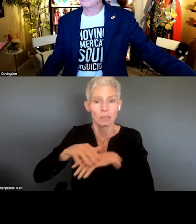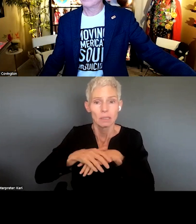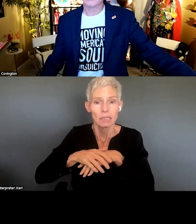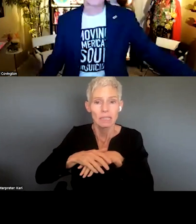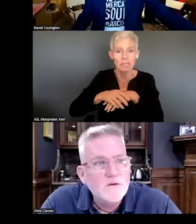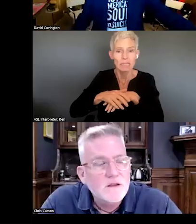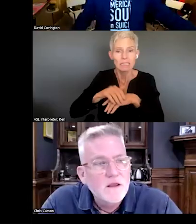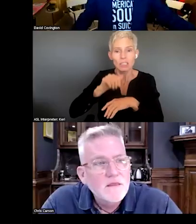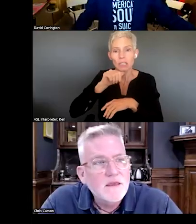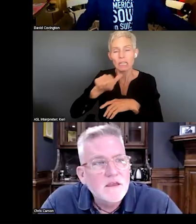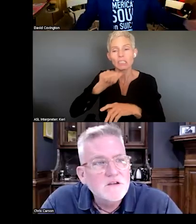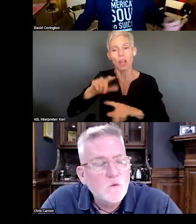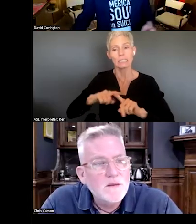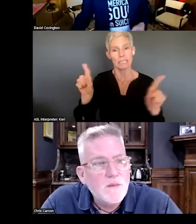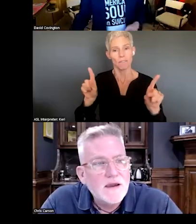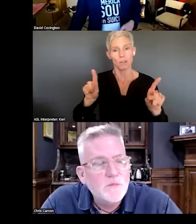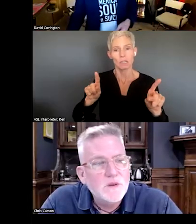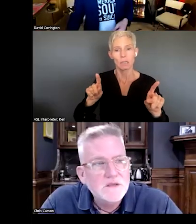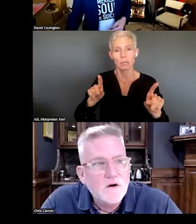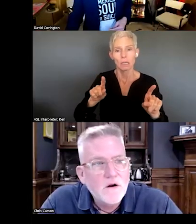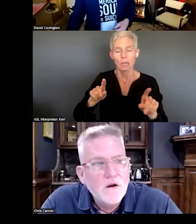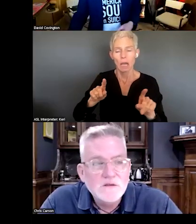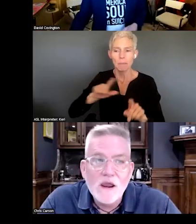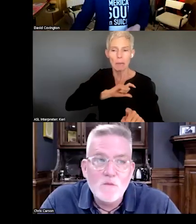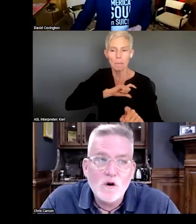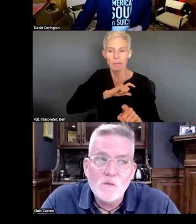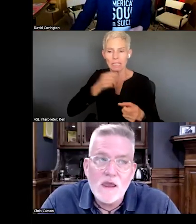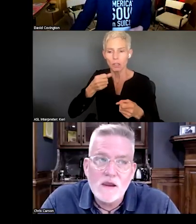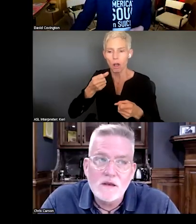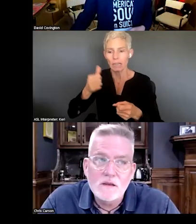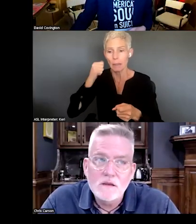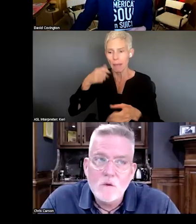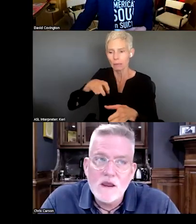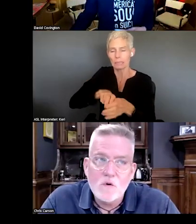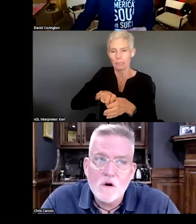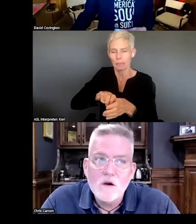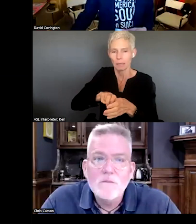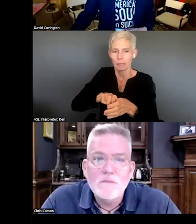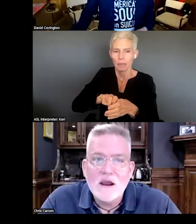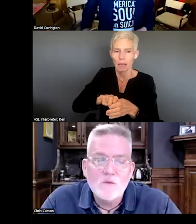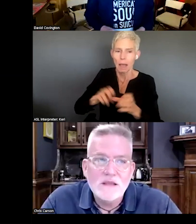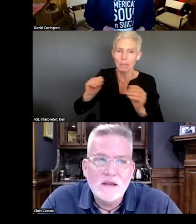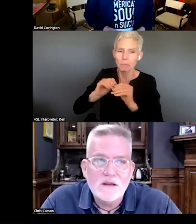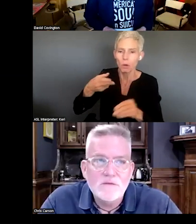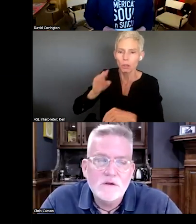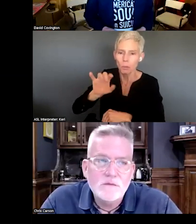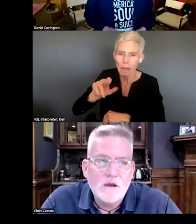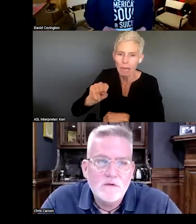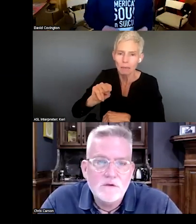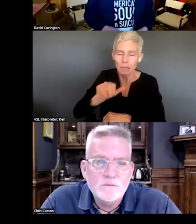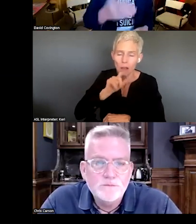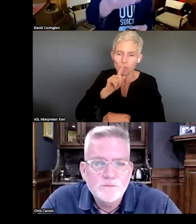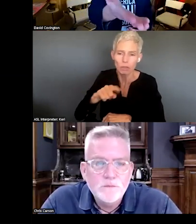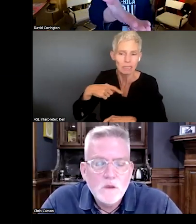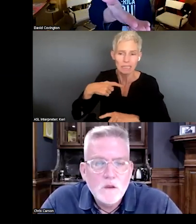it. I mean, it's not that different than thinking they should wait in the back of a police car. It's way more Right. humane, Right. way more, but not really any different in my